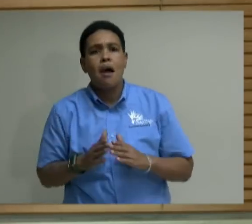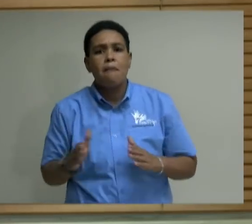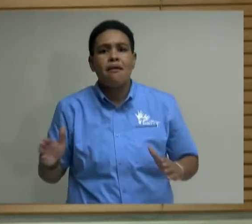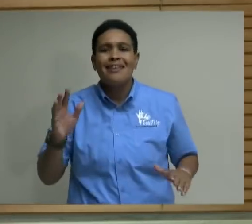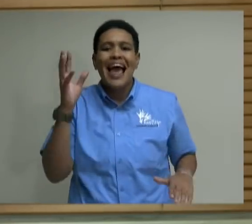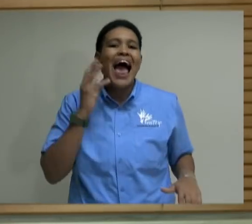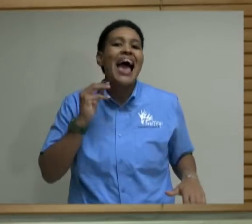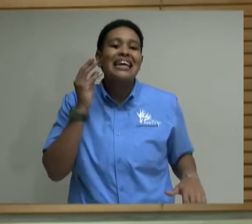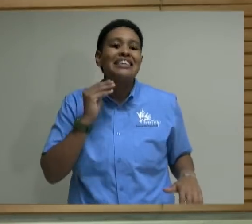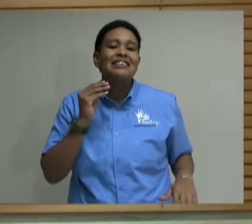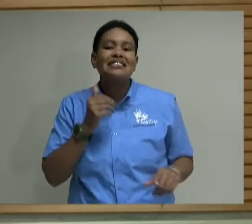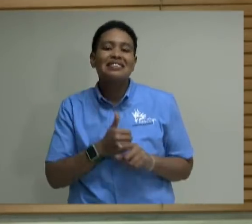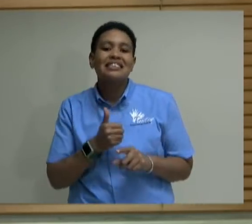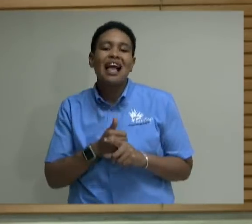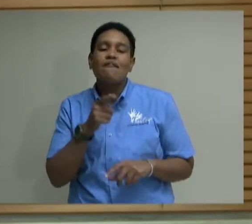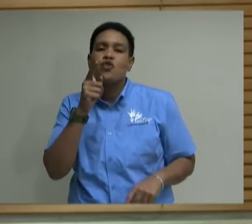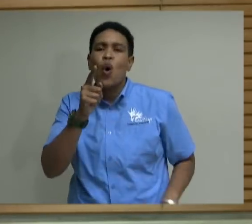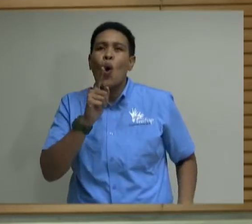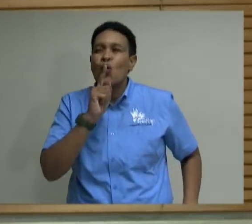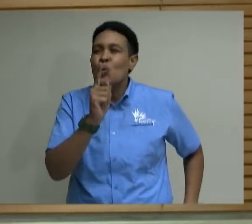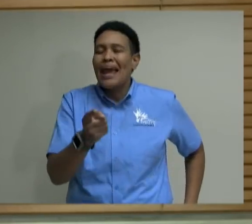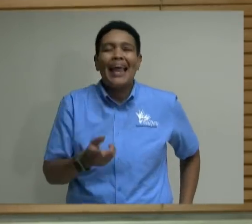an experience that you really